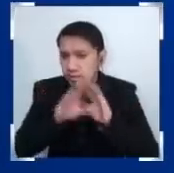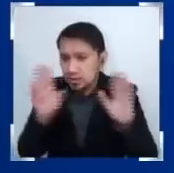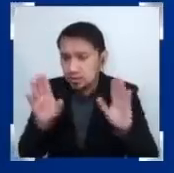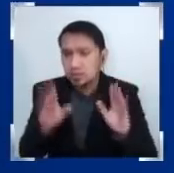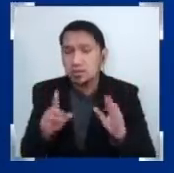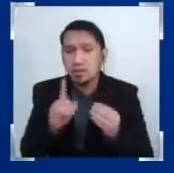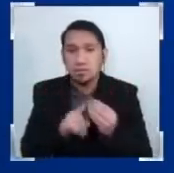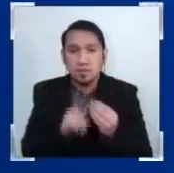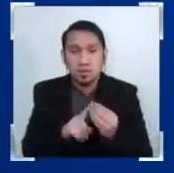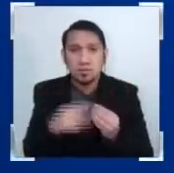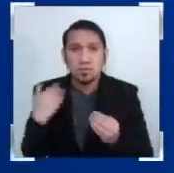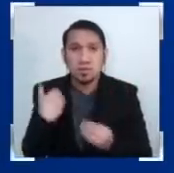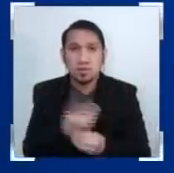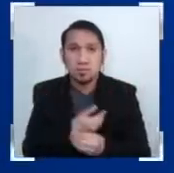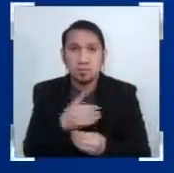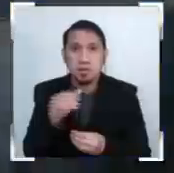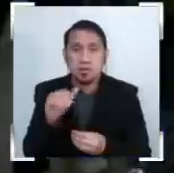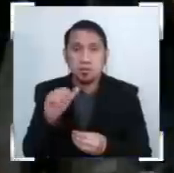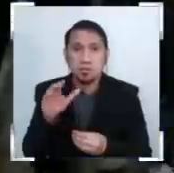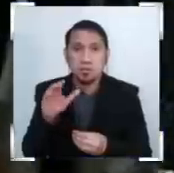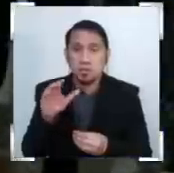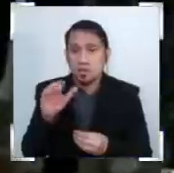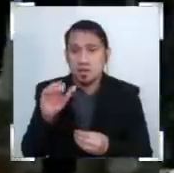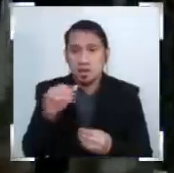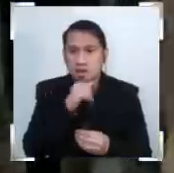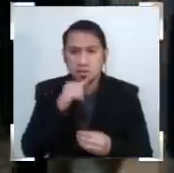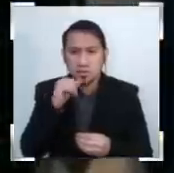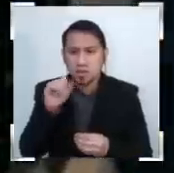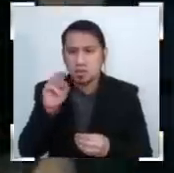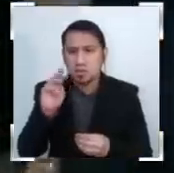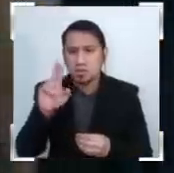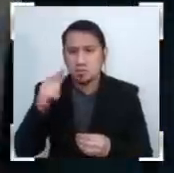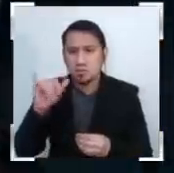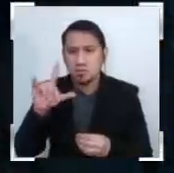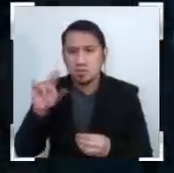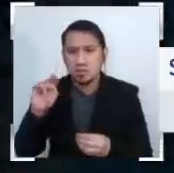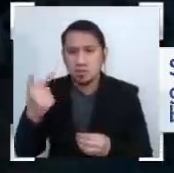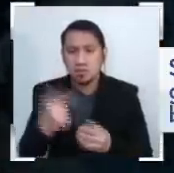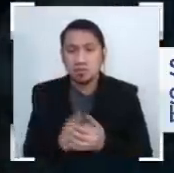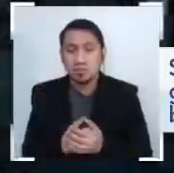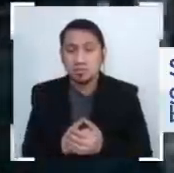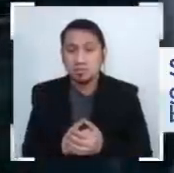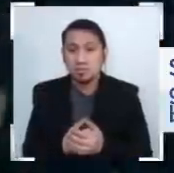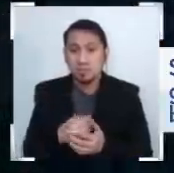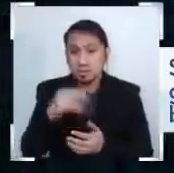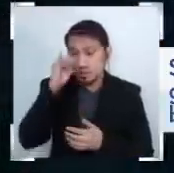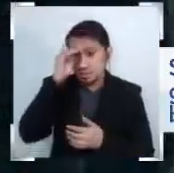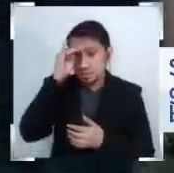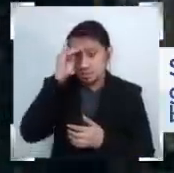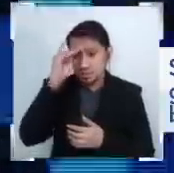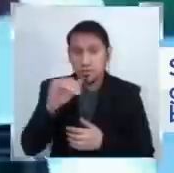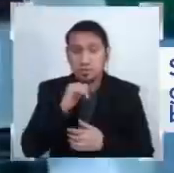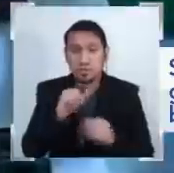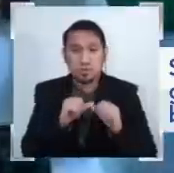our anti-agricultural smuggling efforts. Hindi natuloy ang event ni Manila Mayor Isko Moreno sa Carbon Market sa Cebu City